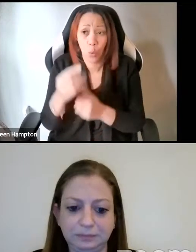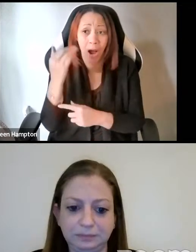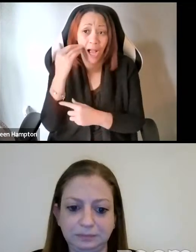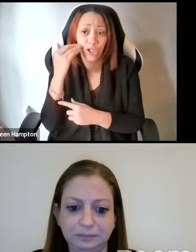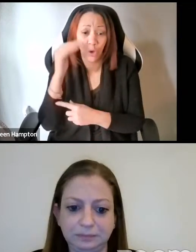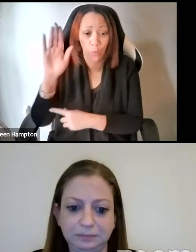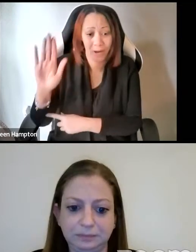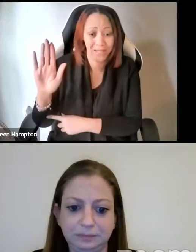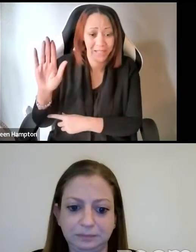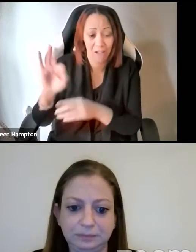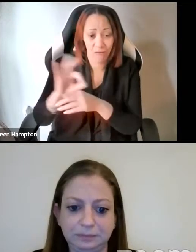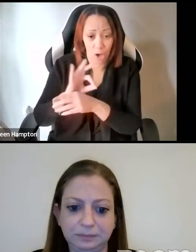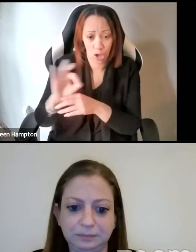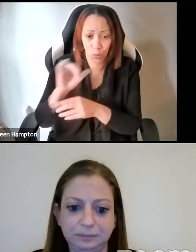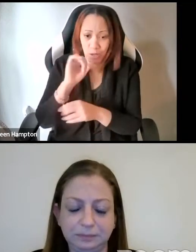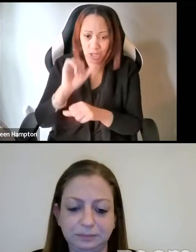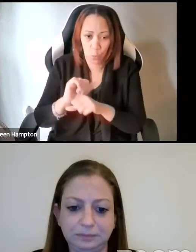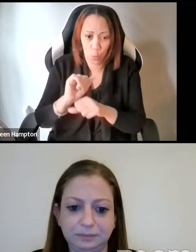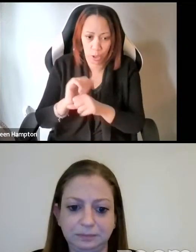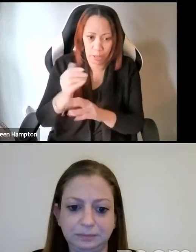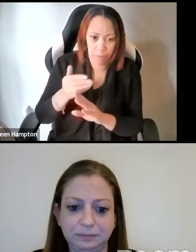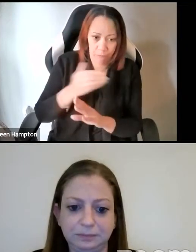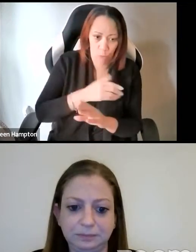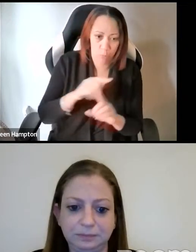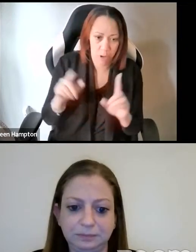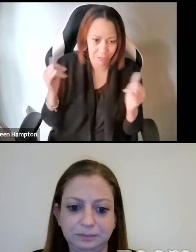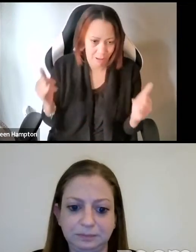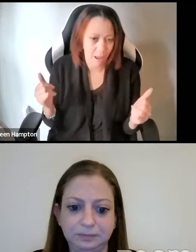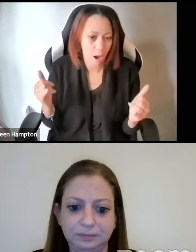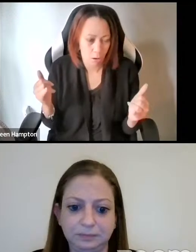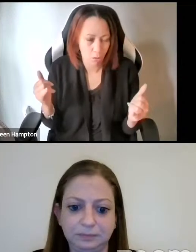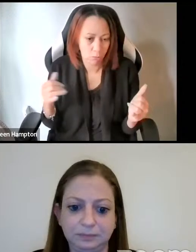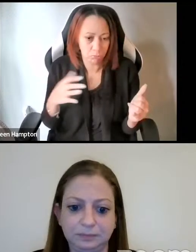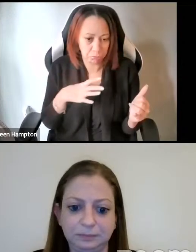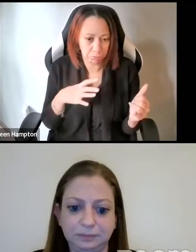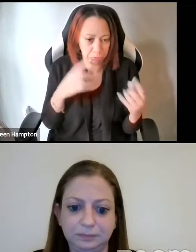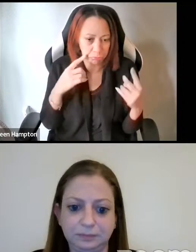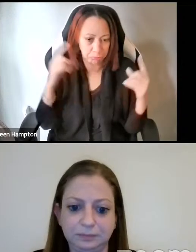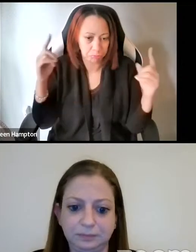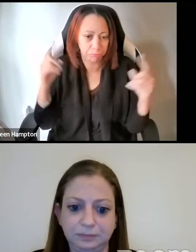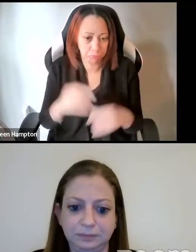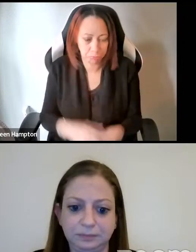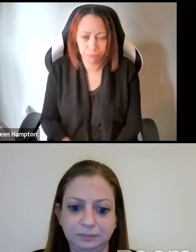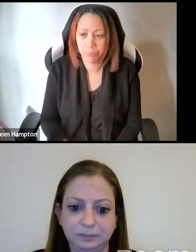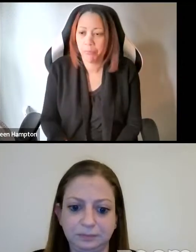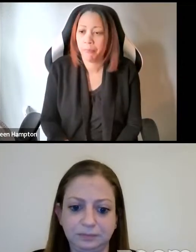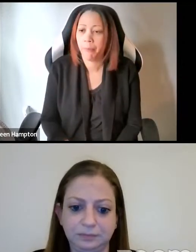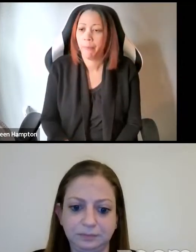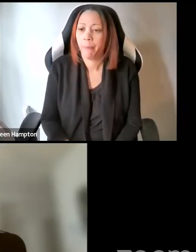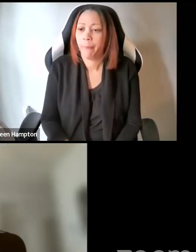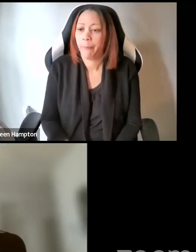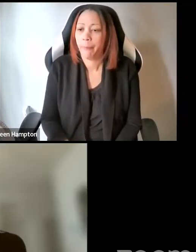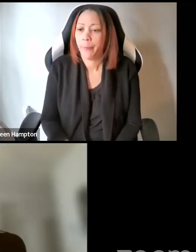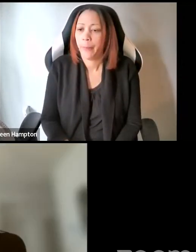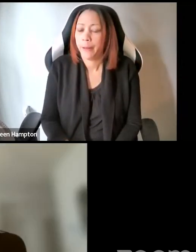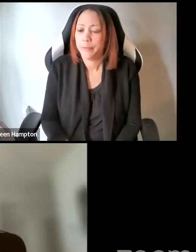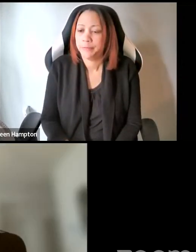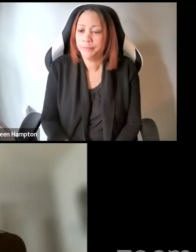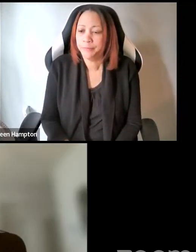hand function wasn't working earlier, but it should be working for everyone now, so feel free to utilize it.